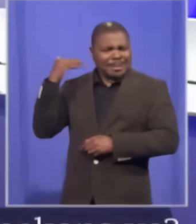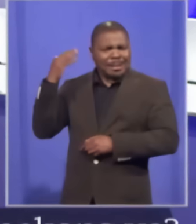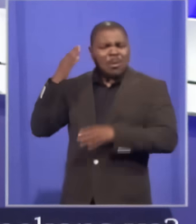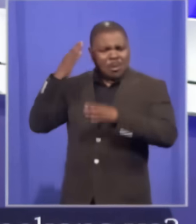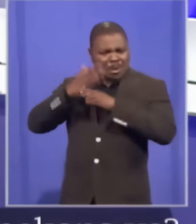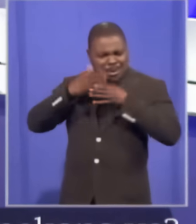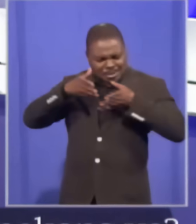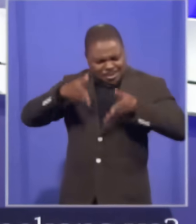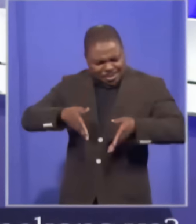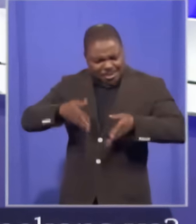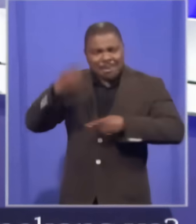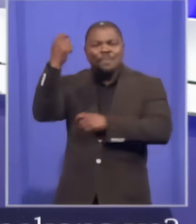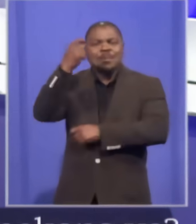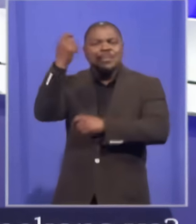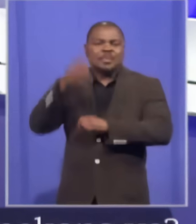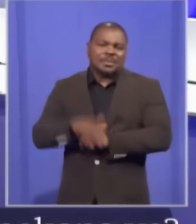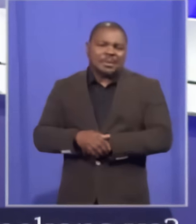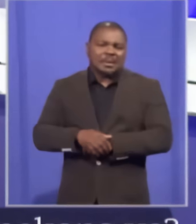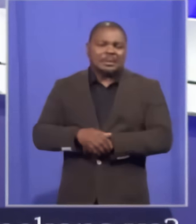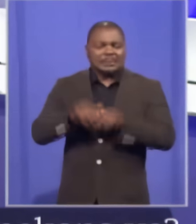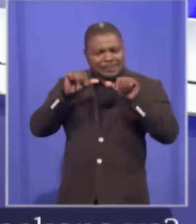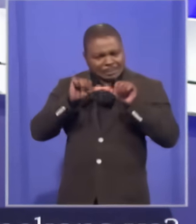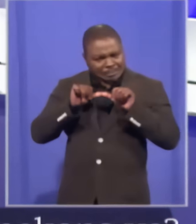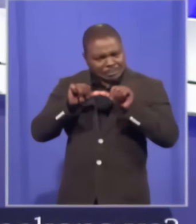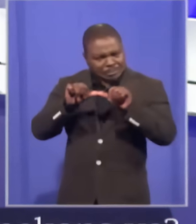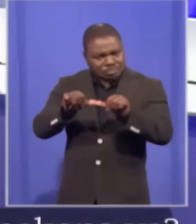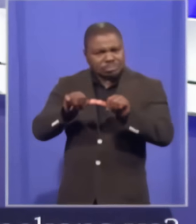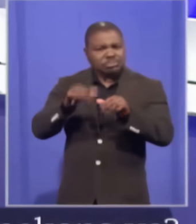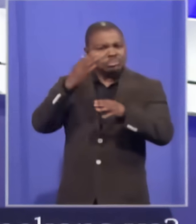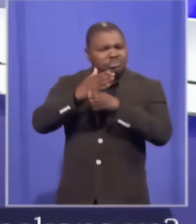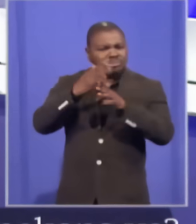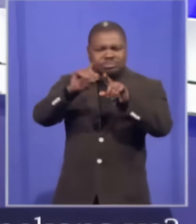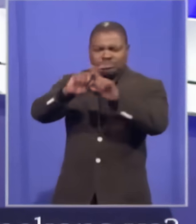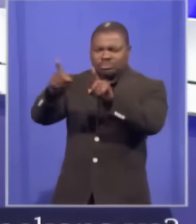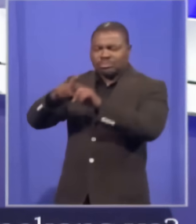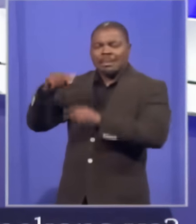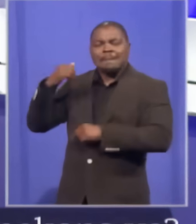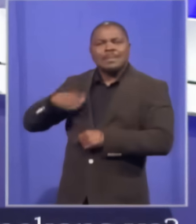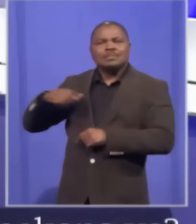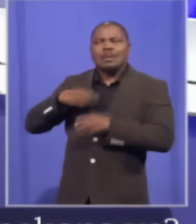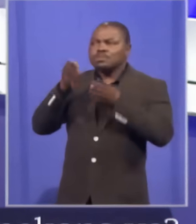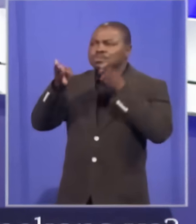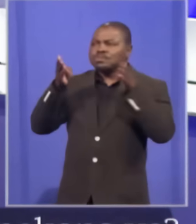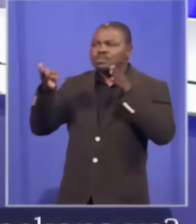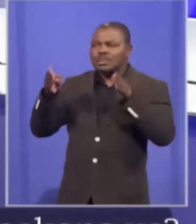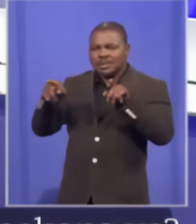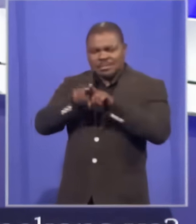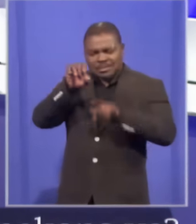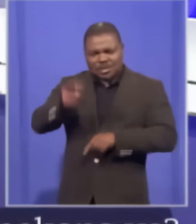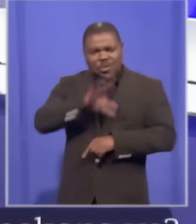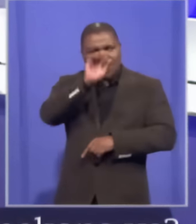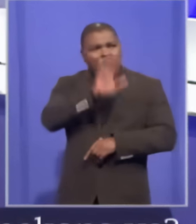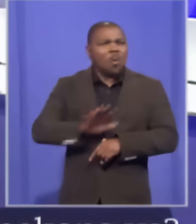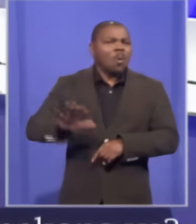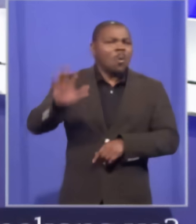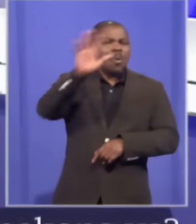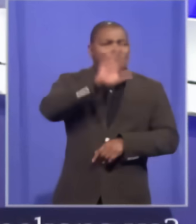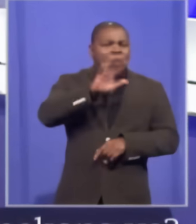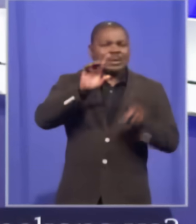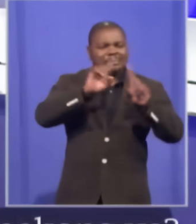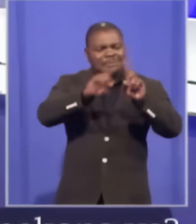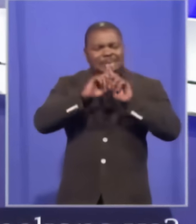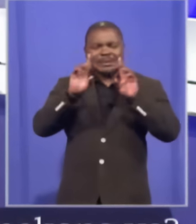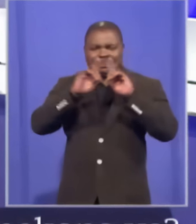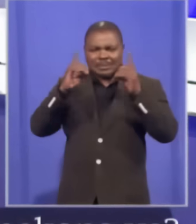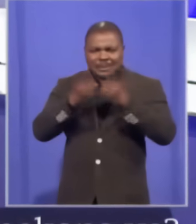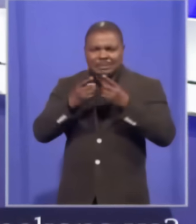mo Polokwane di be di šoma di sa tšwela pele go šoma dimasepaleng tša go fapafapana ga mmogo le Afrika Borwa di-department tša go